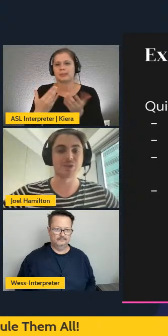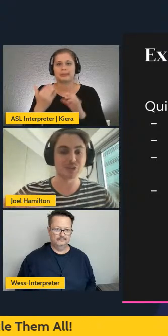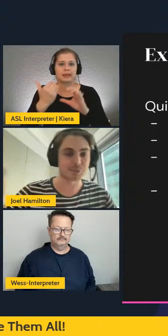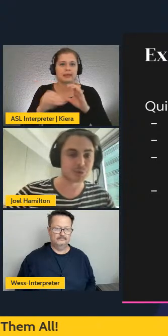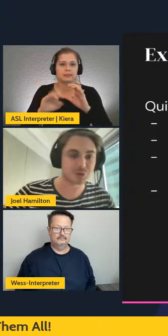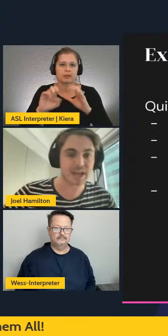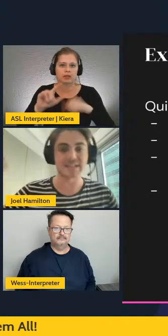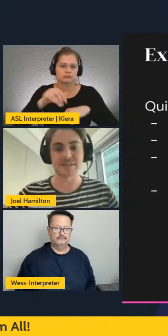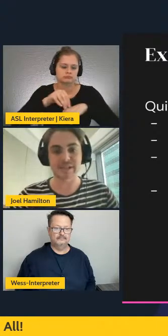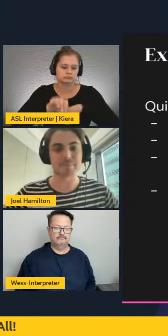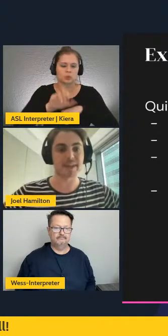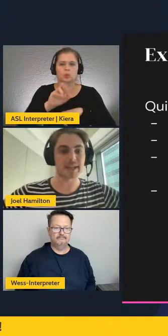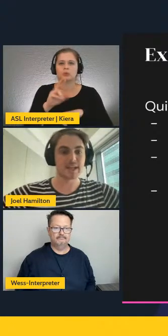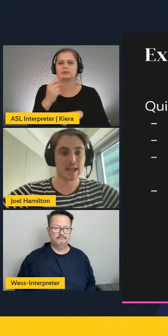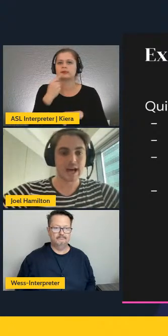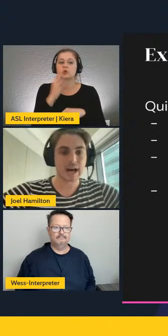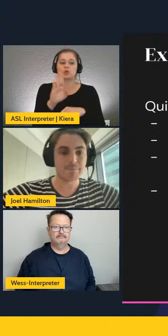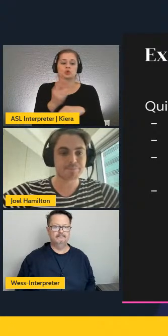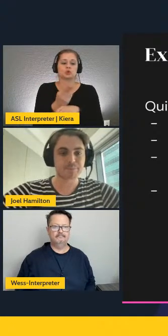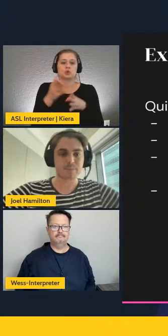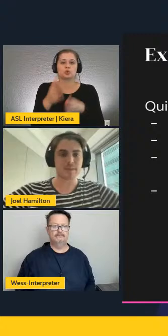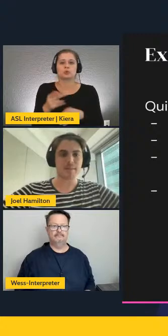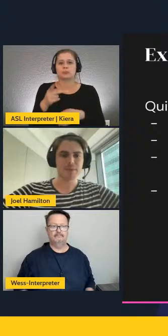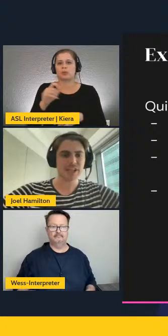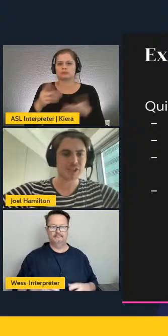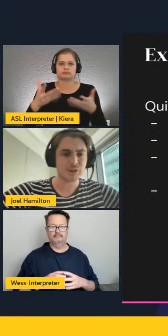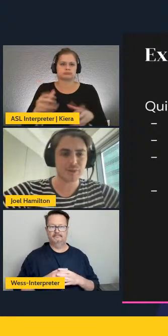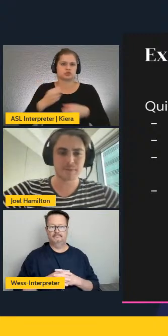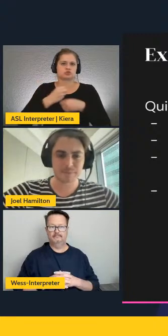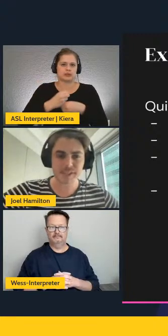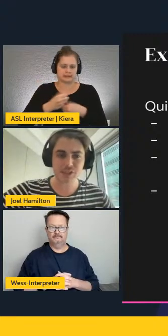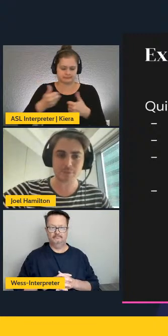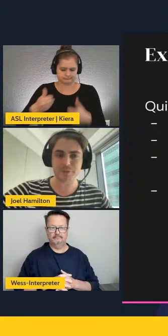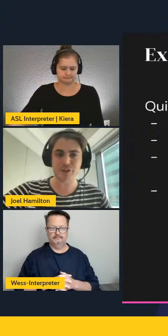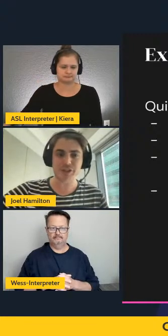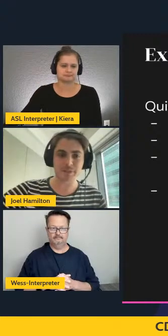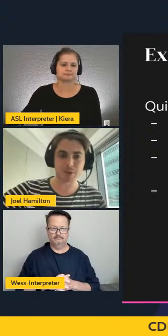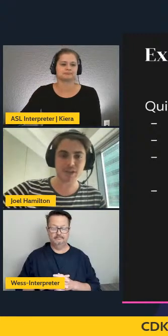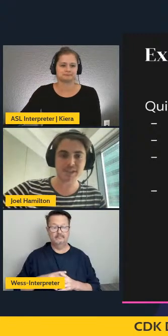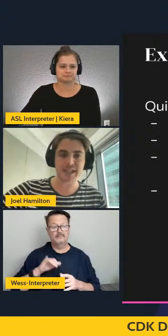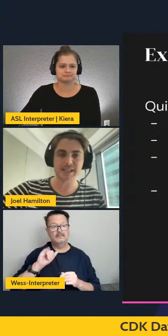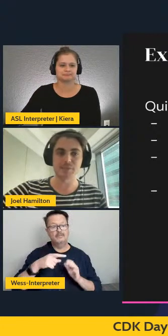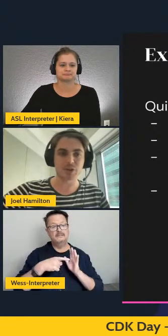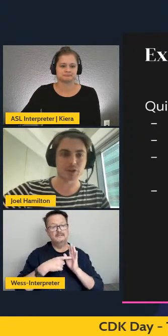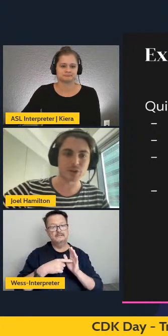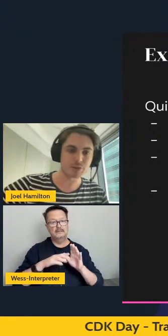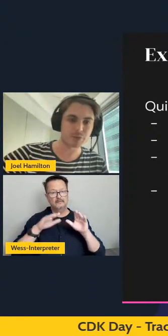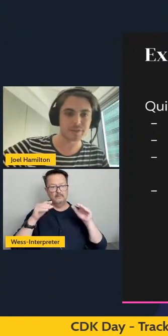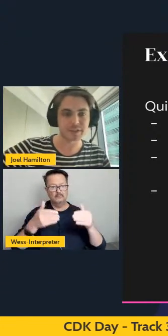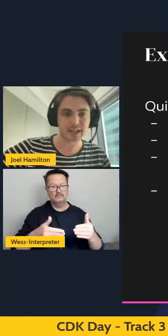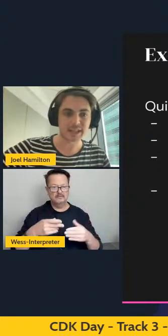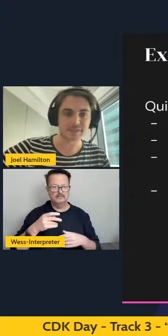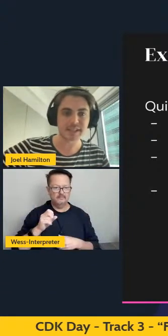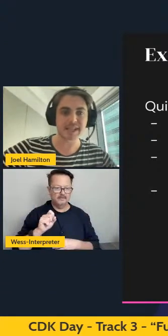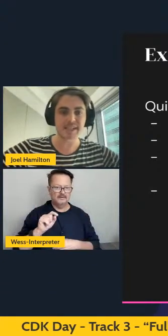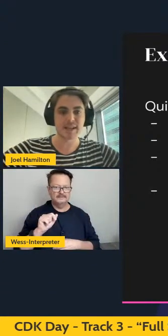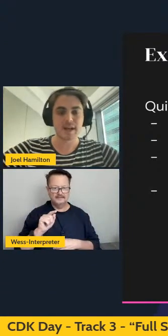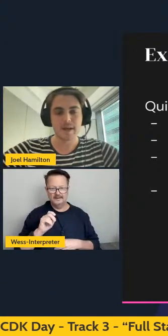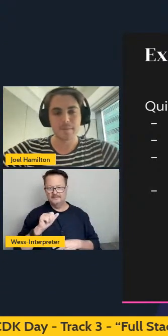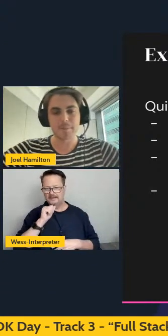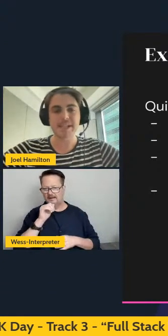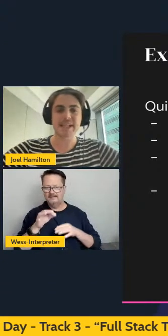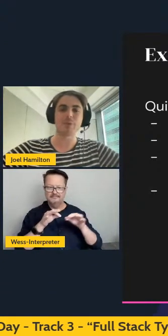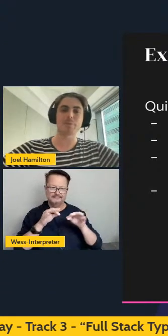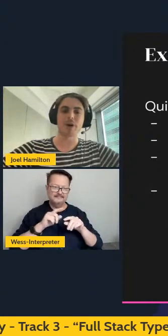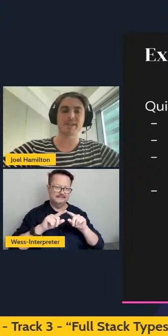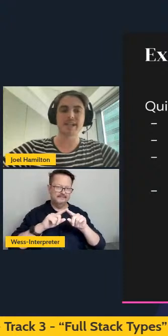saying your user pool is created or something. But yeah, so this example focuses on parse states. I'm not going to go through all the different kinds of states,